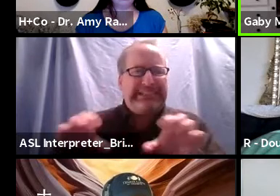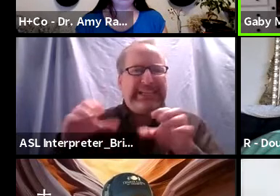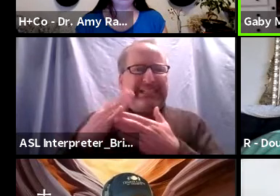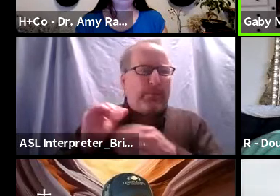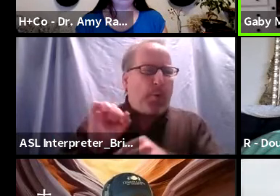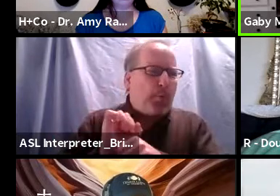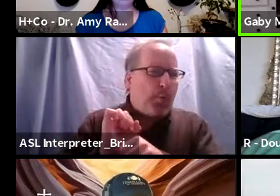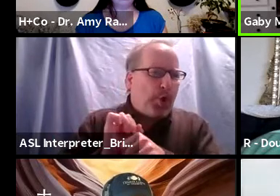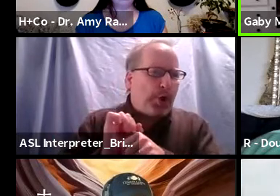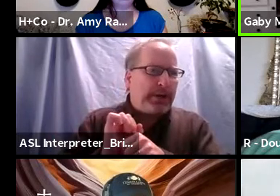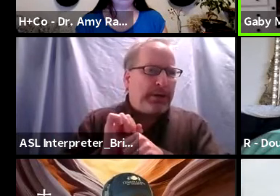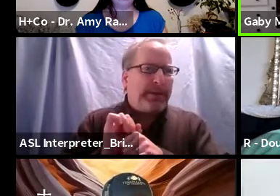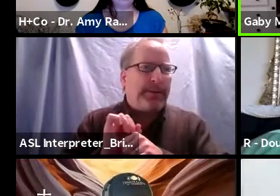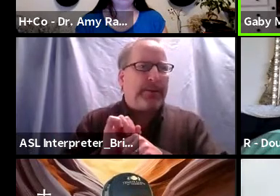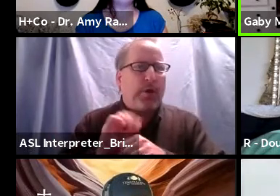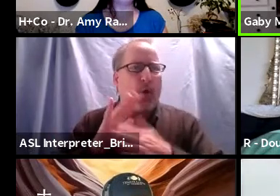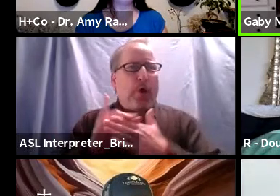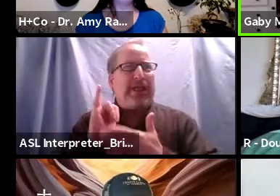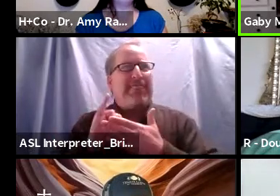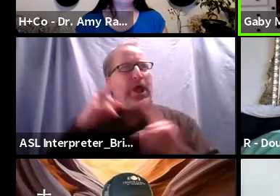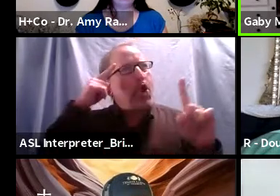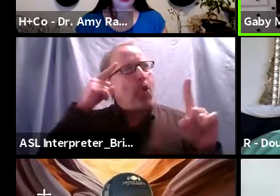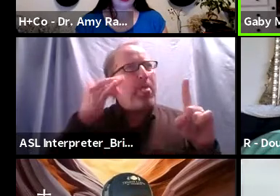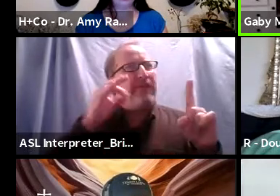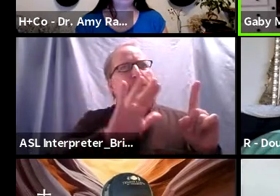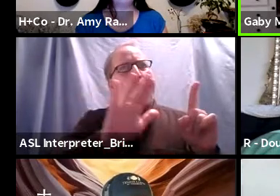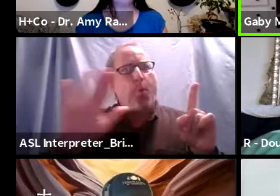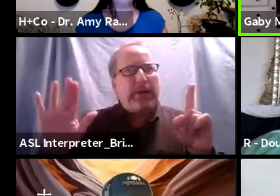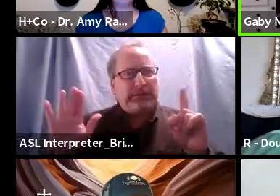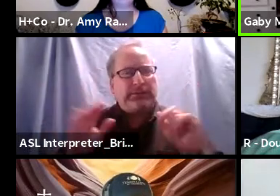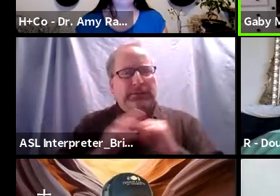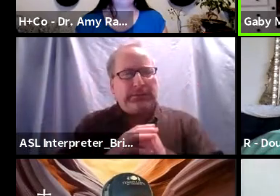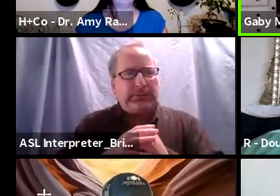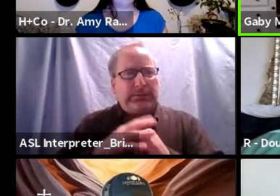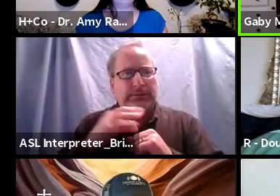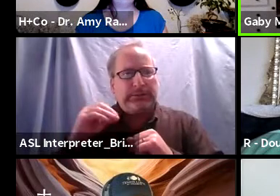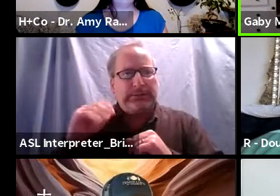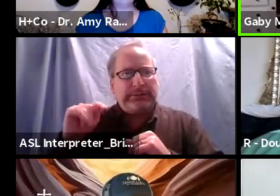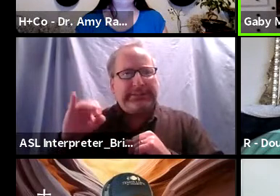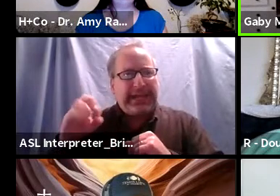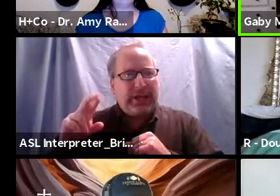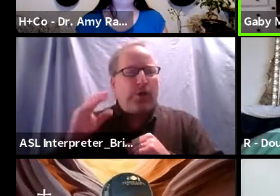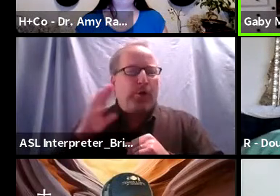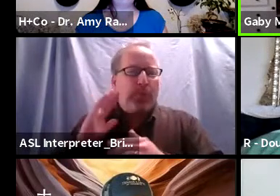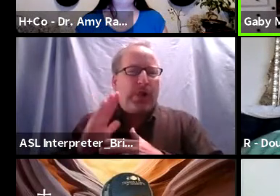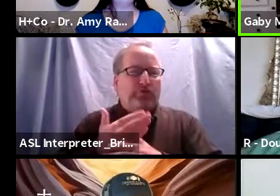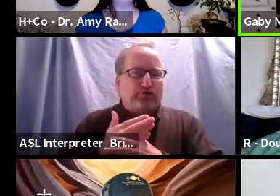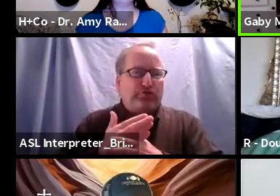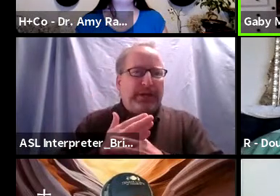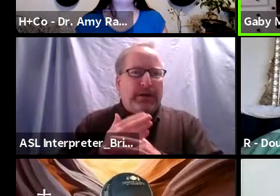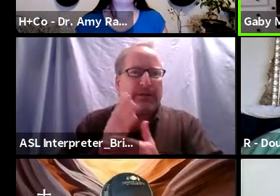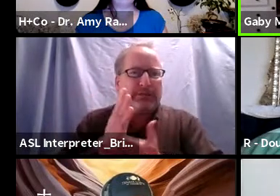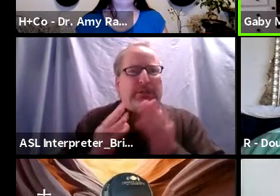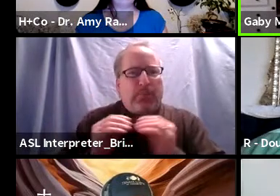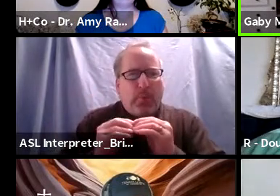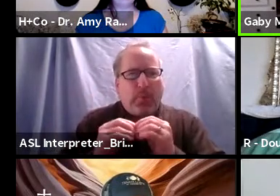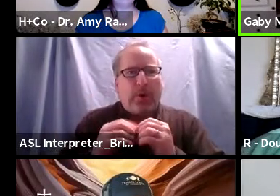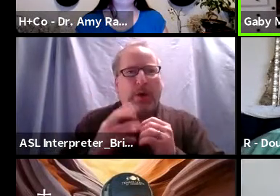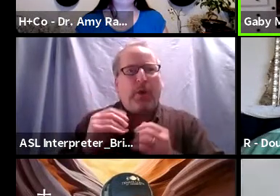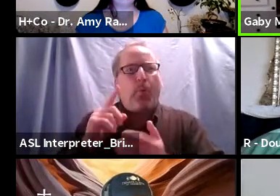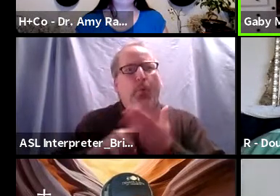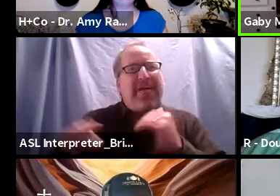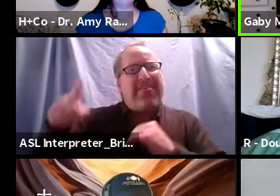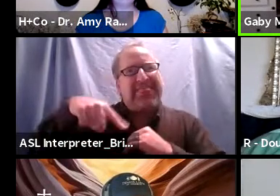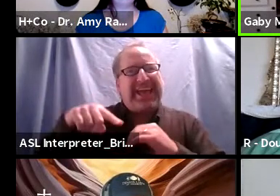this goal of yours, and Taylor in the Air District will be sharing more just now about what they've